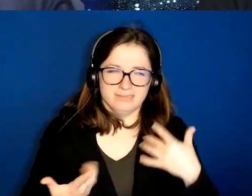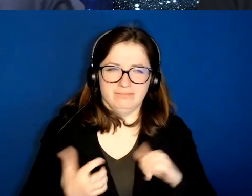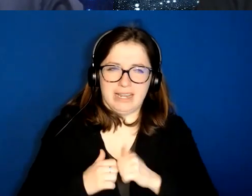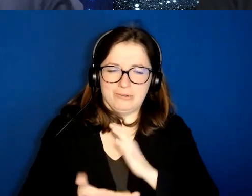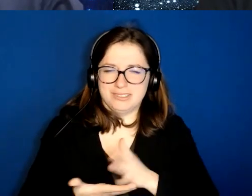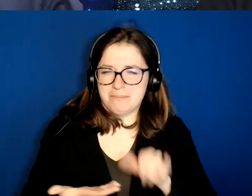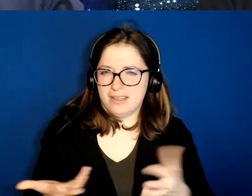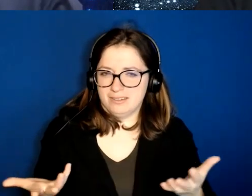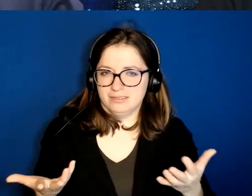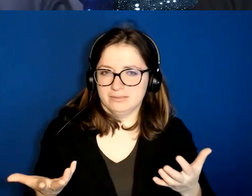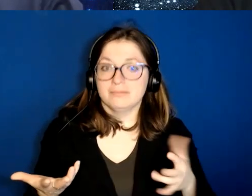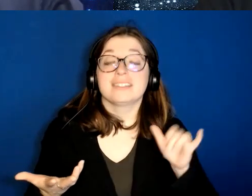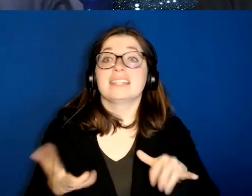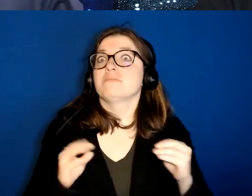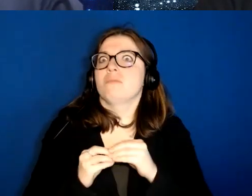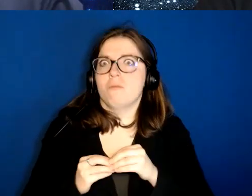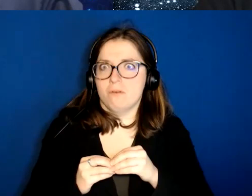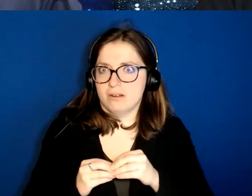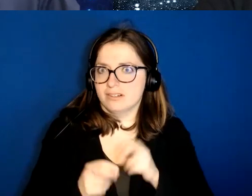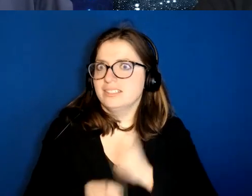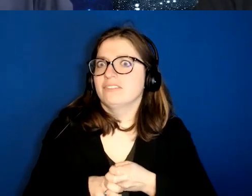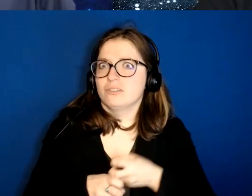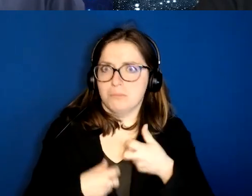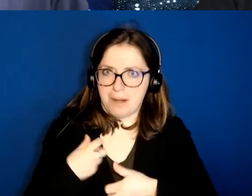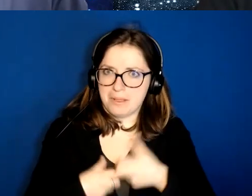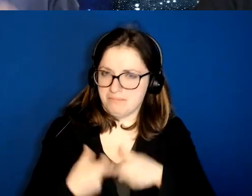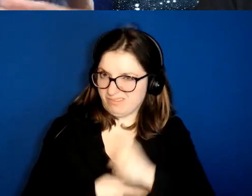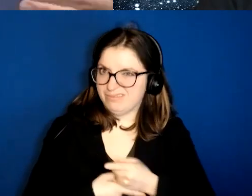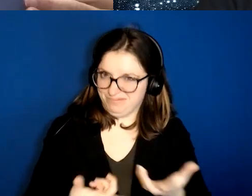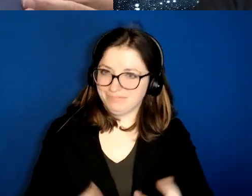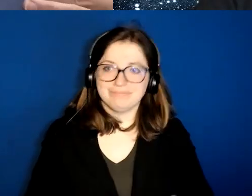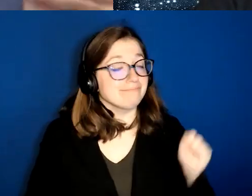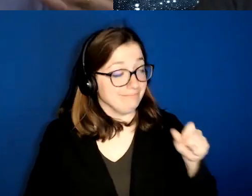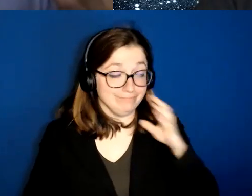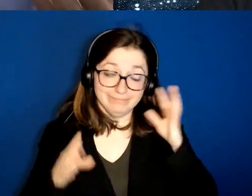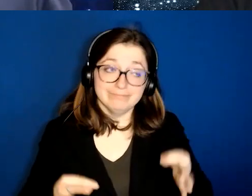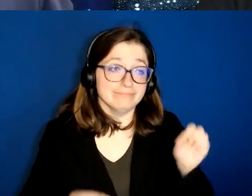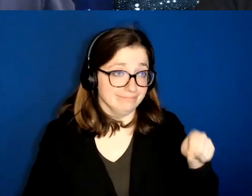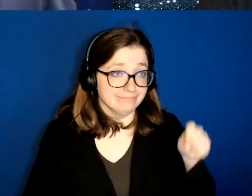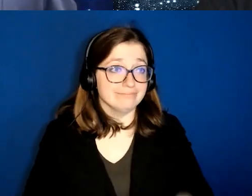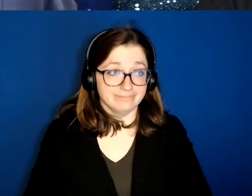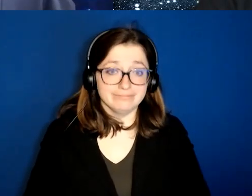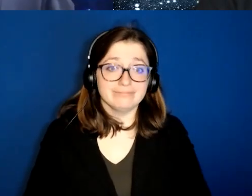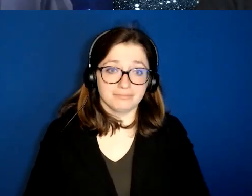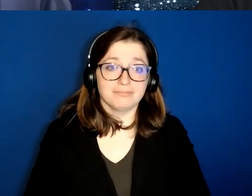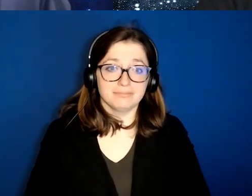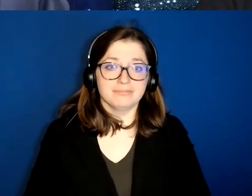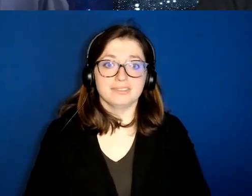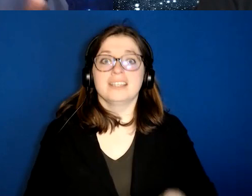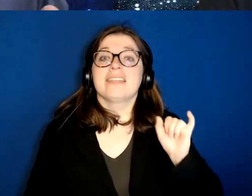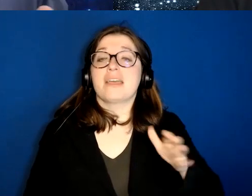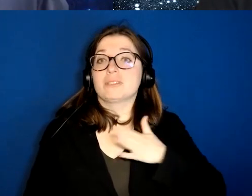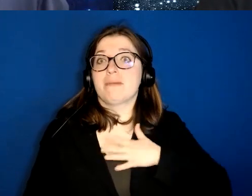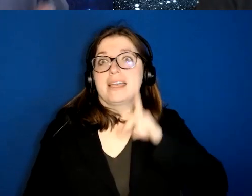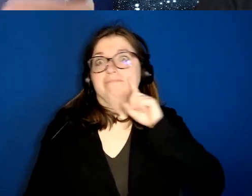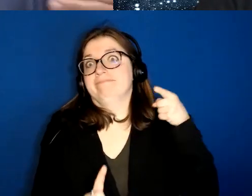actually a much more difficult problem. It definitely is. And that's where that was my intent all along. And I